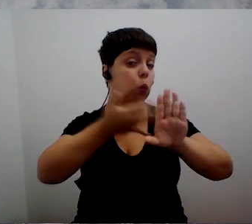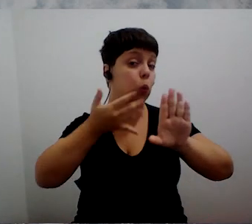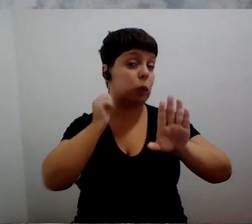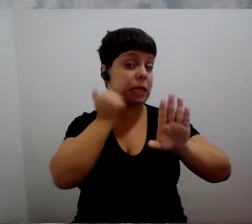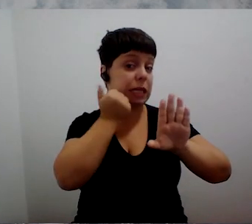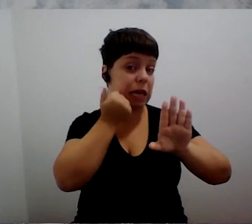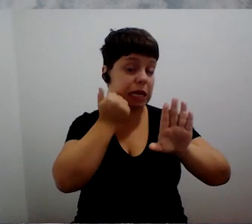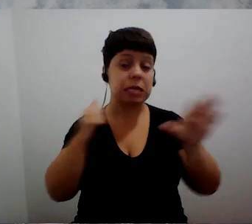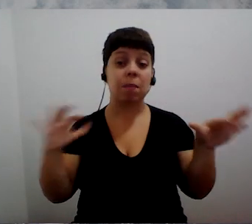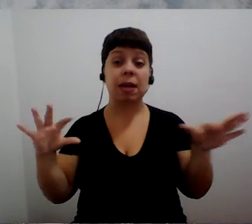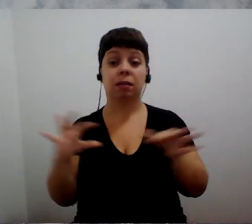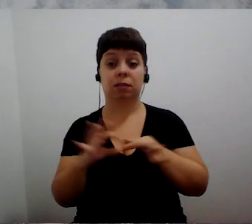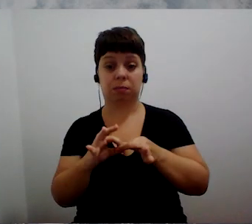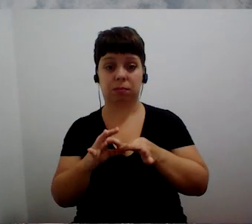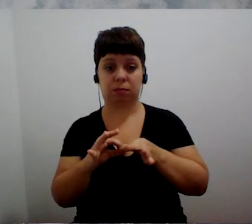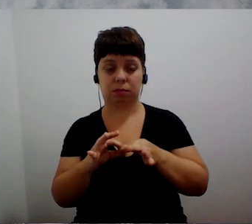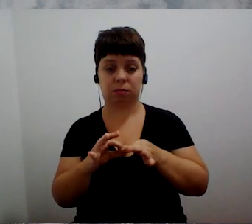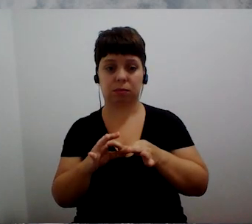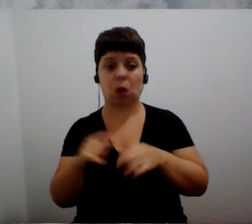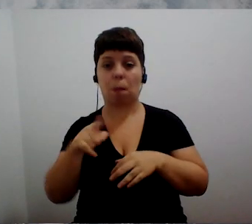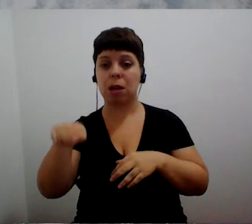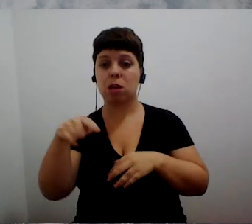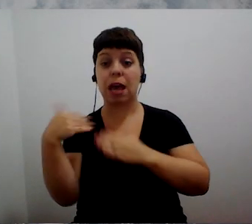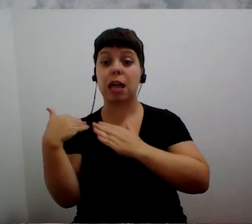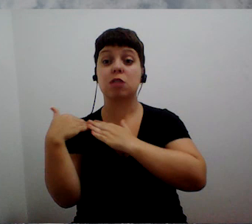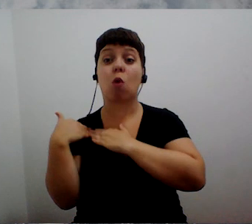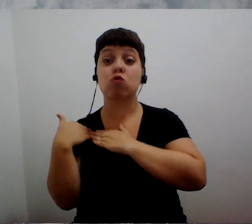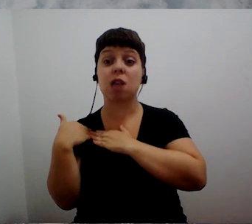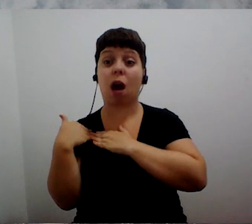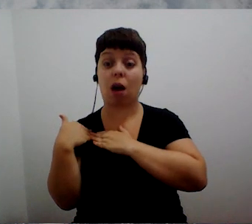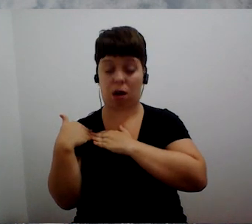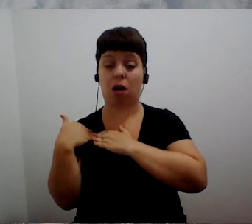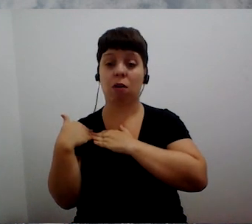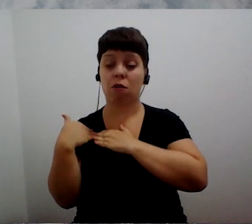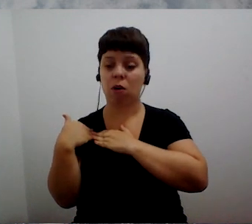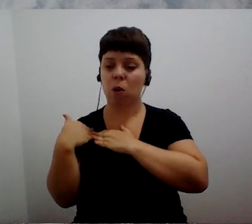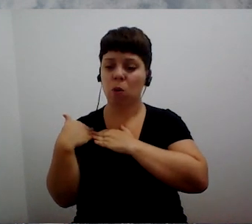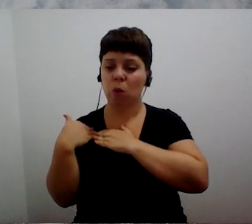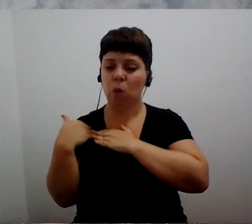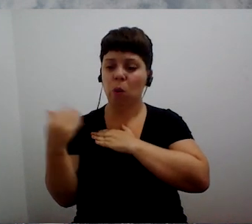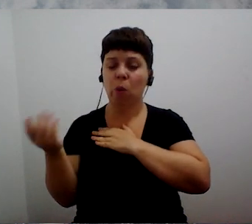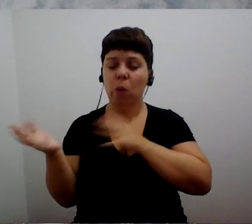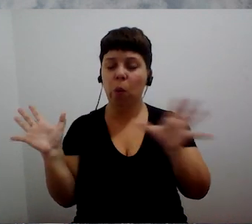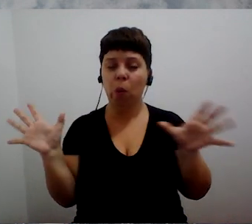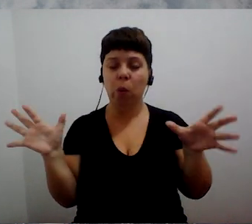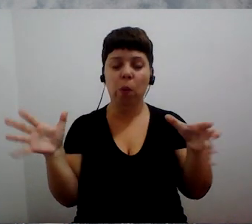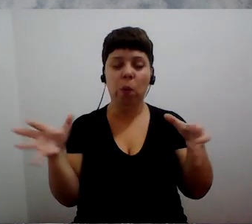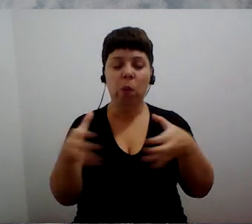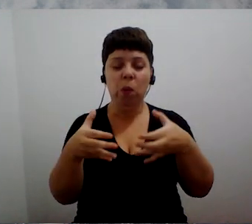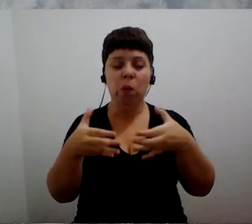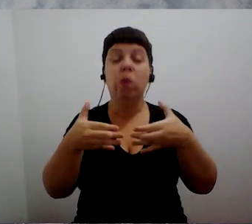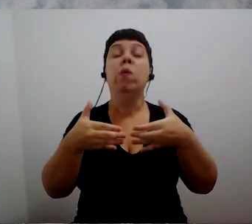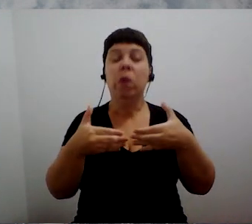practice, considering this scientific background, this integration between or among stakeholders so that we